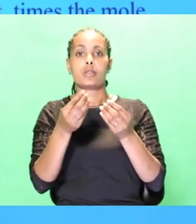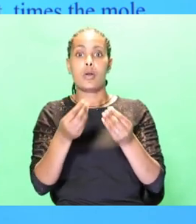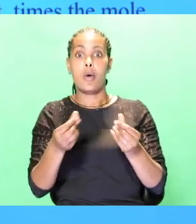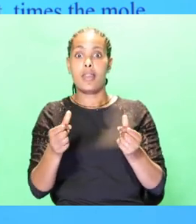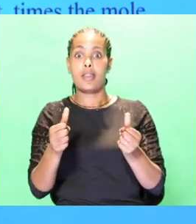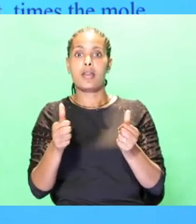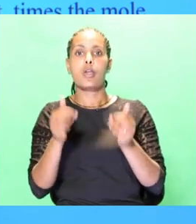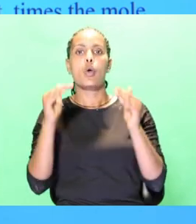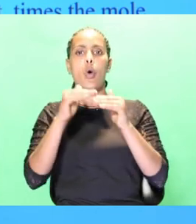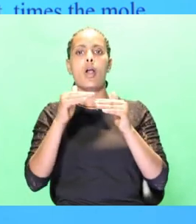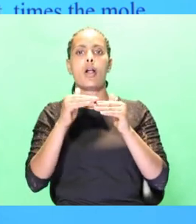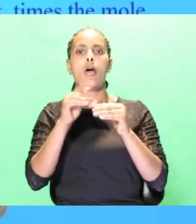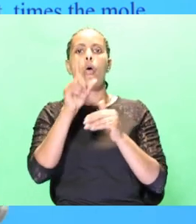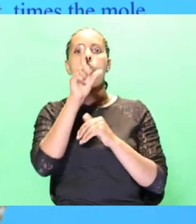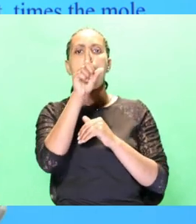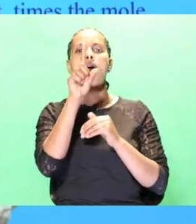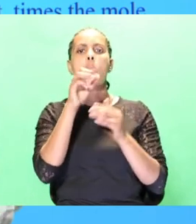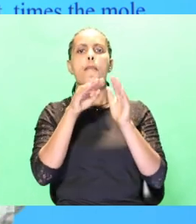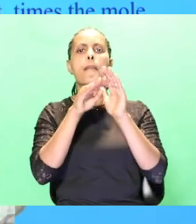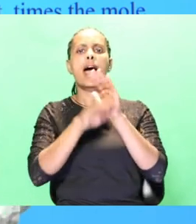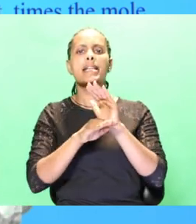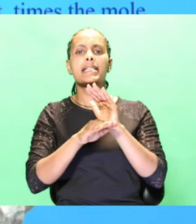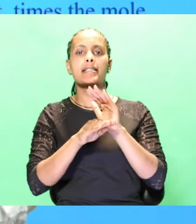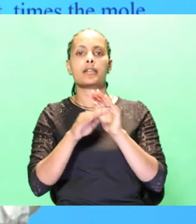mole fraction of the solvent equal one minus